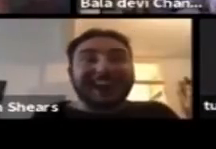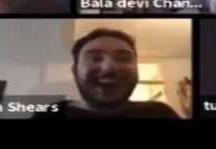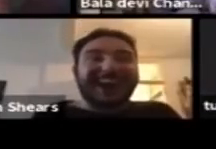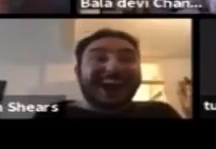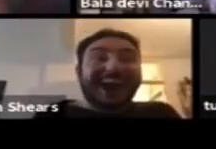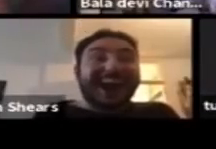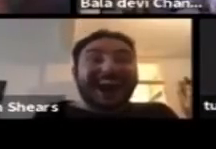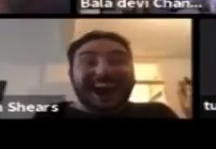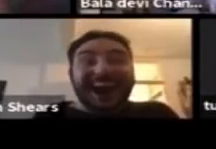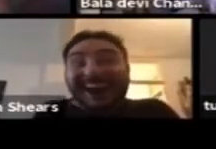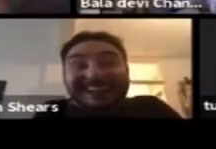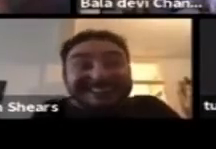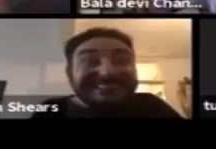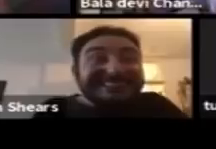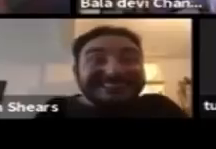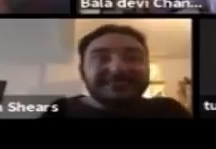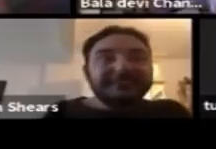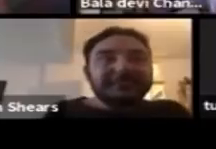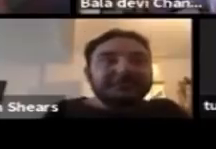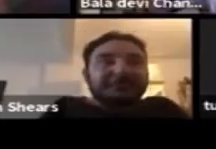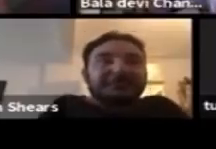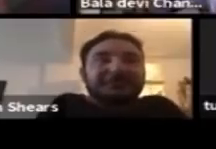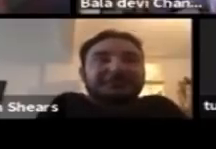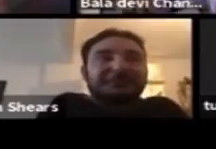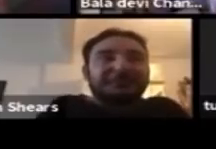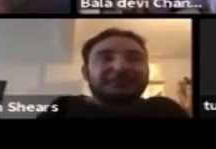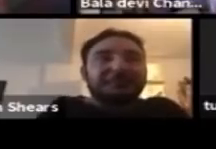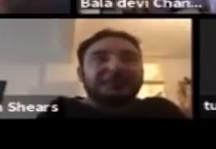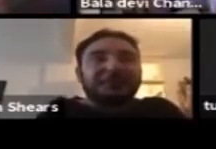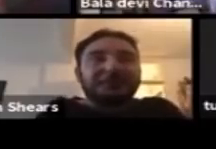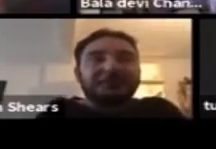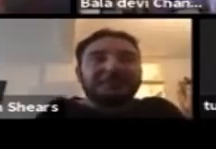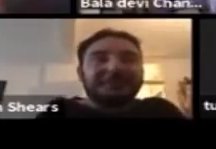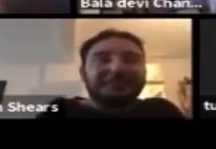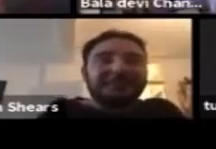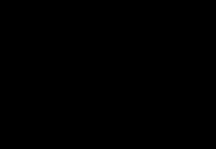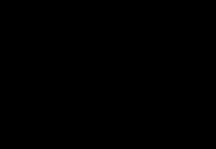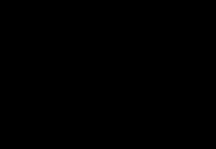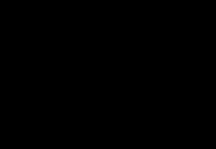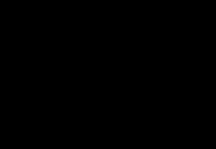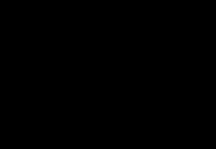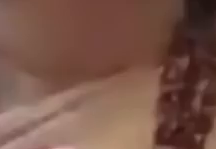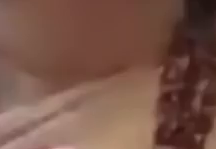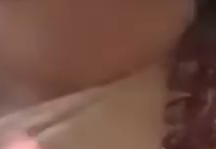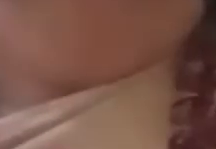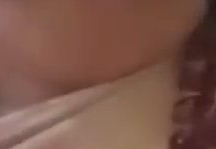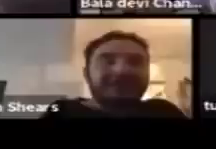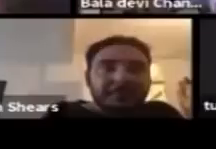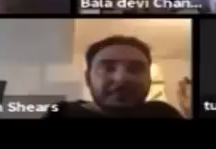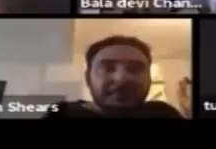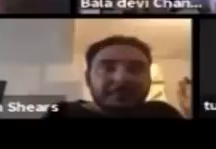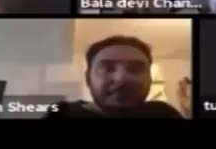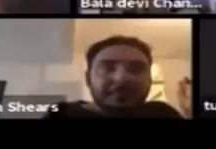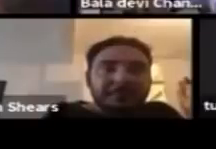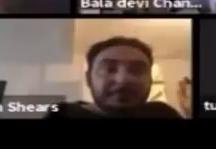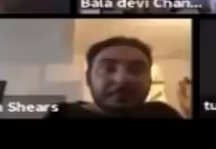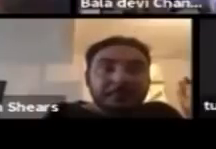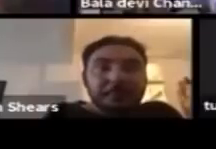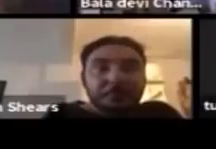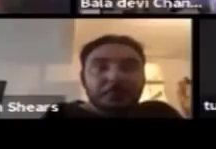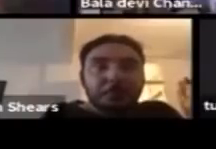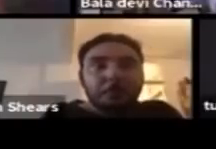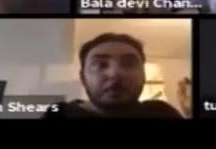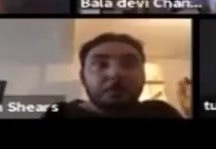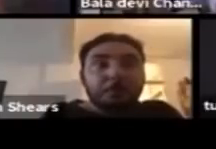ahead. Am I supposed to make my comments now? No, so we are just coming to you. Yeah, give us a minute. We are coming to you. Just make a